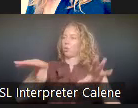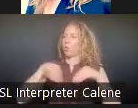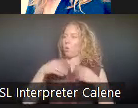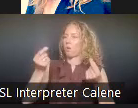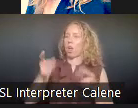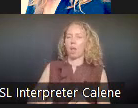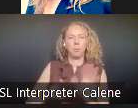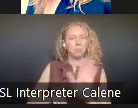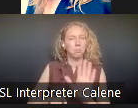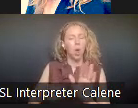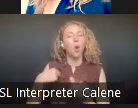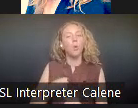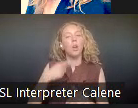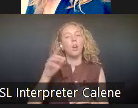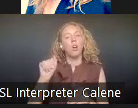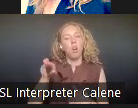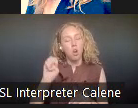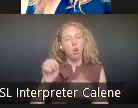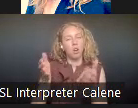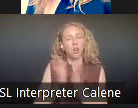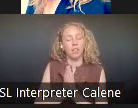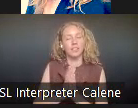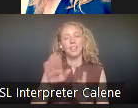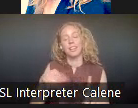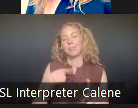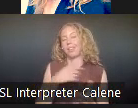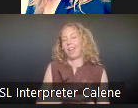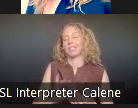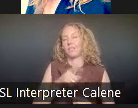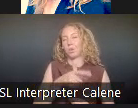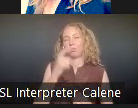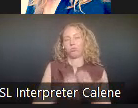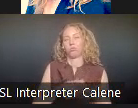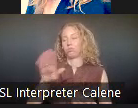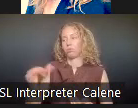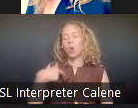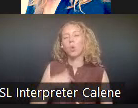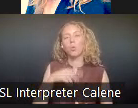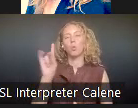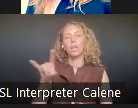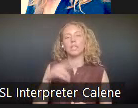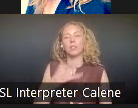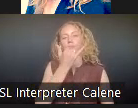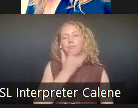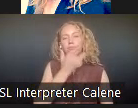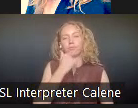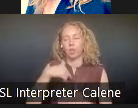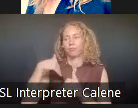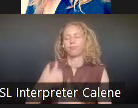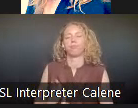what happened. But what we are saying is, hey, it would be nice to say, you know what? We dropped the ball. I am